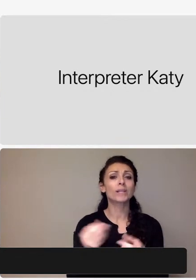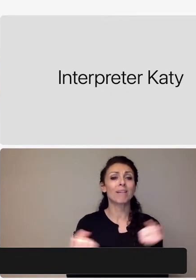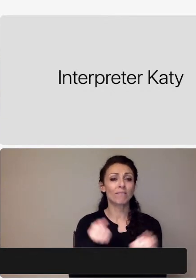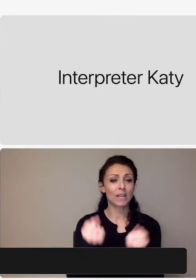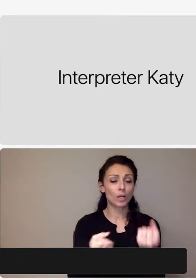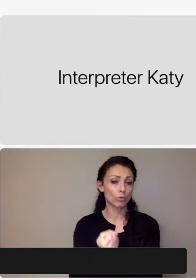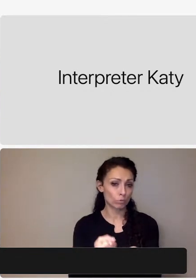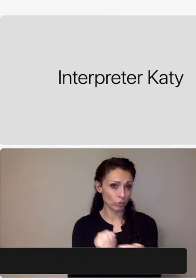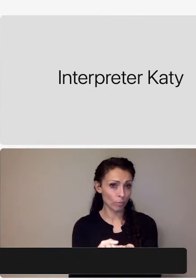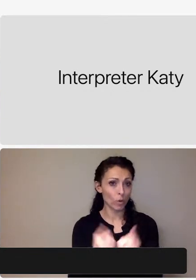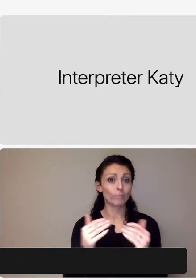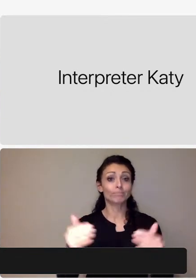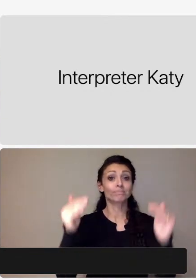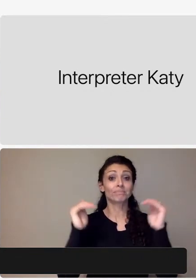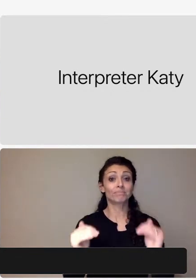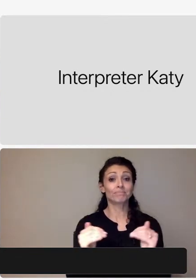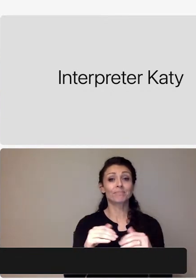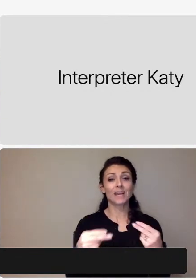please